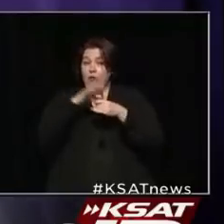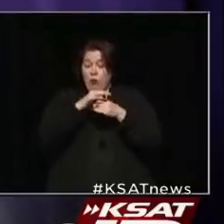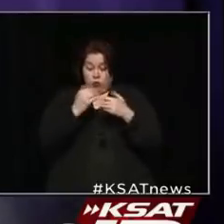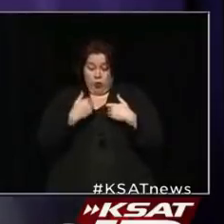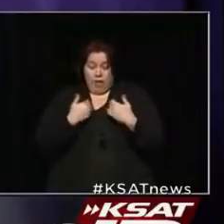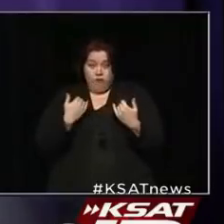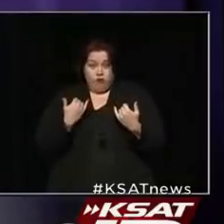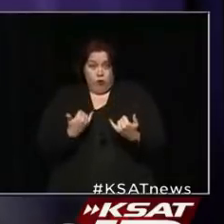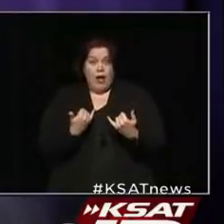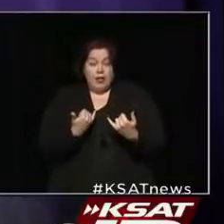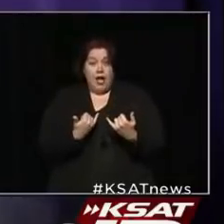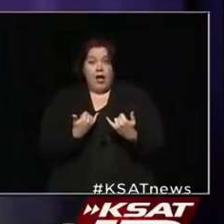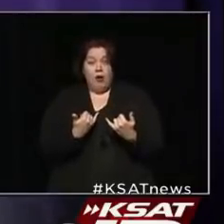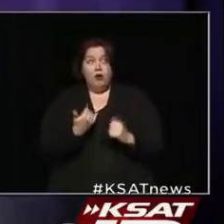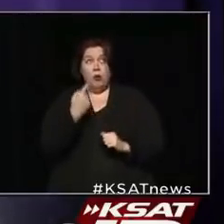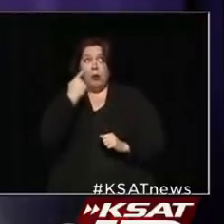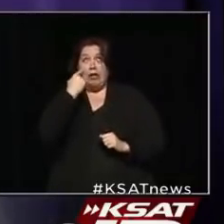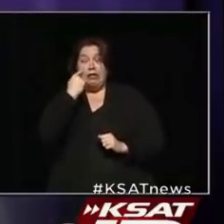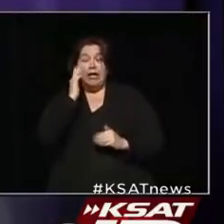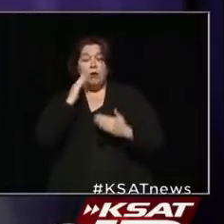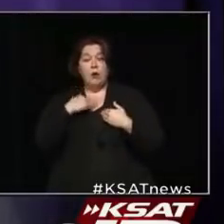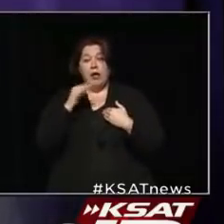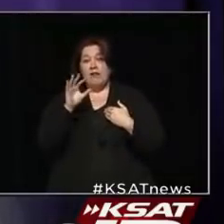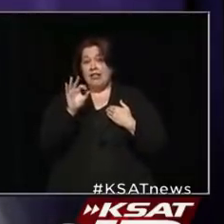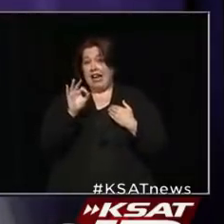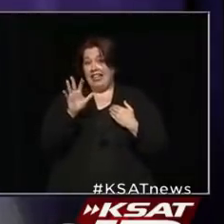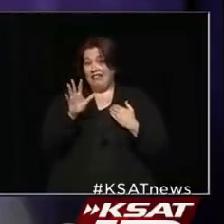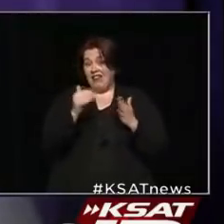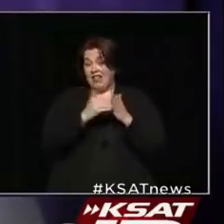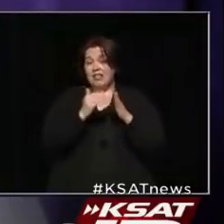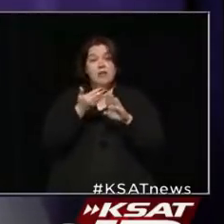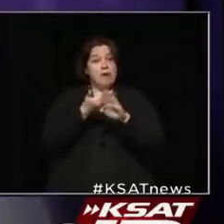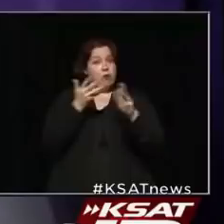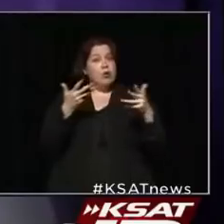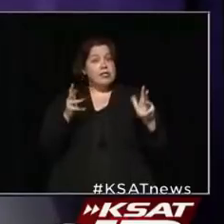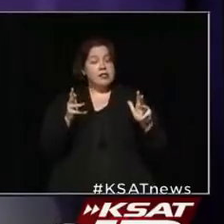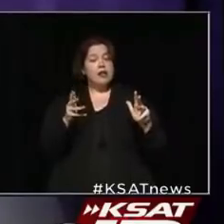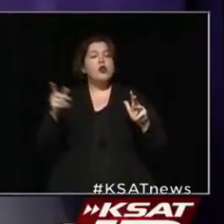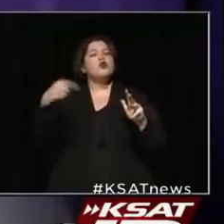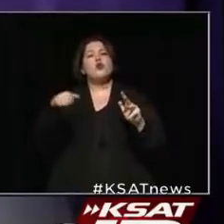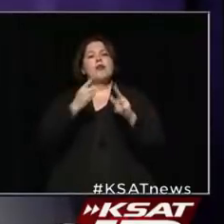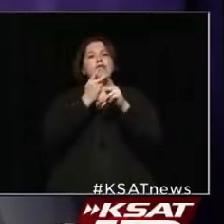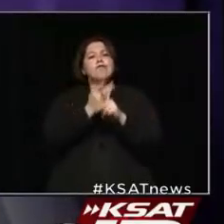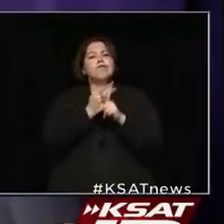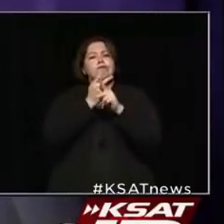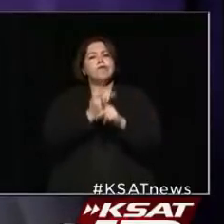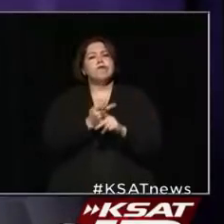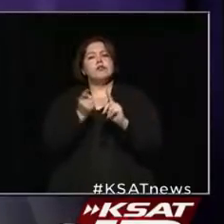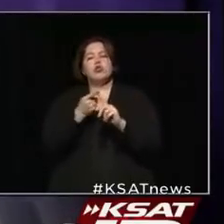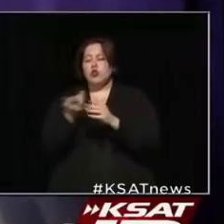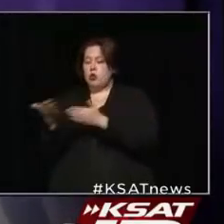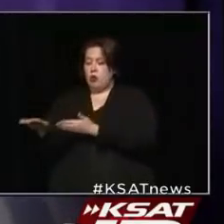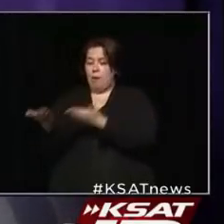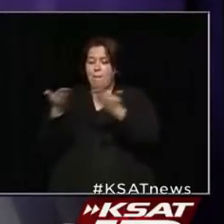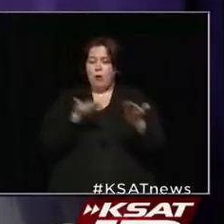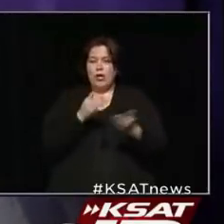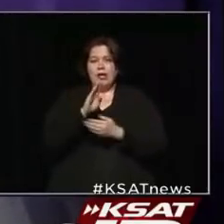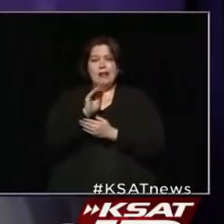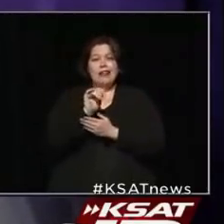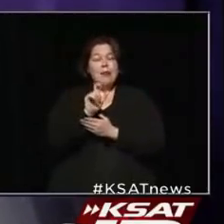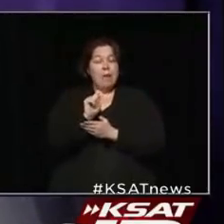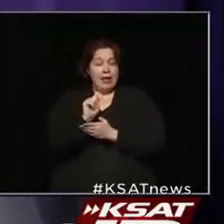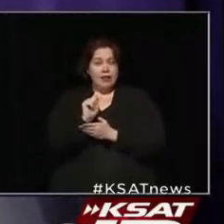now. We think we'll have 95 before it's over with. So they've taken the precaution to bring in the ballot. We